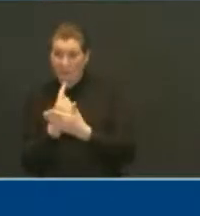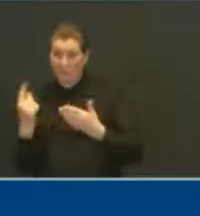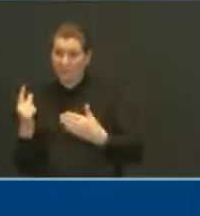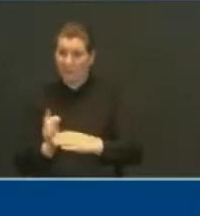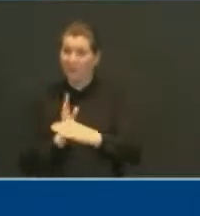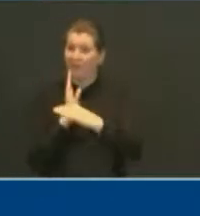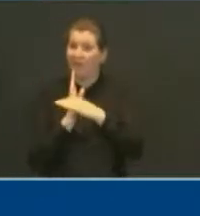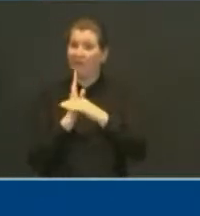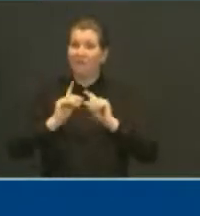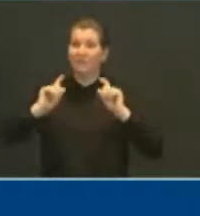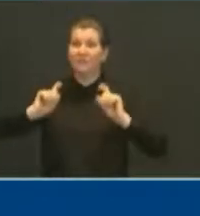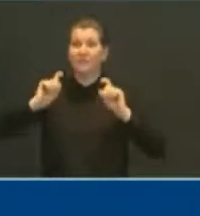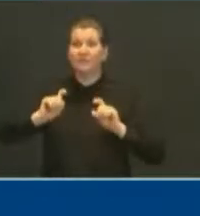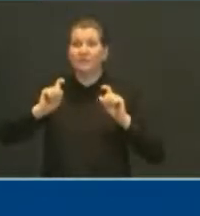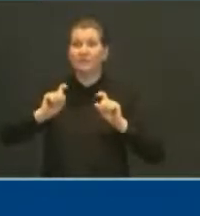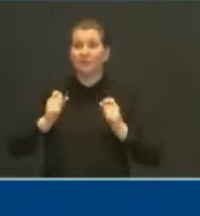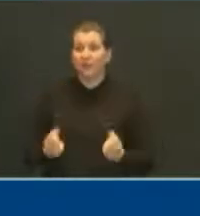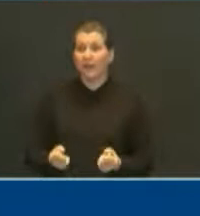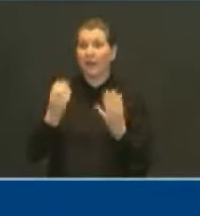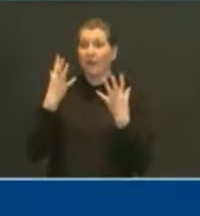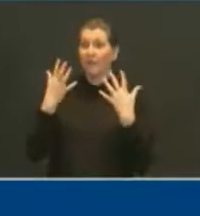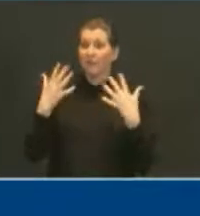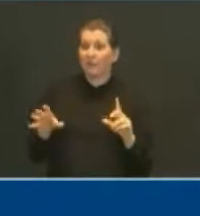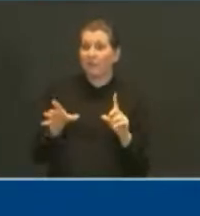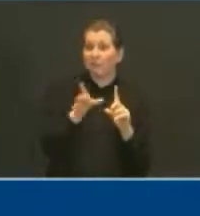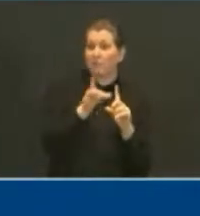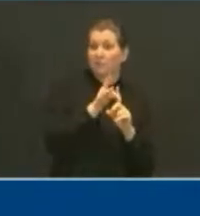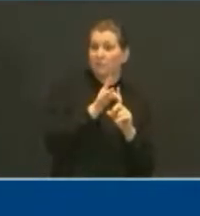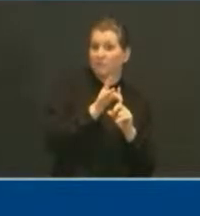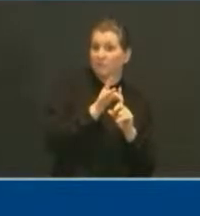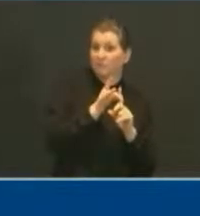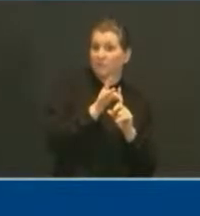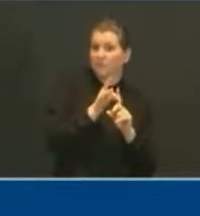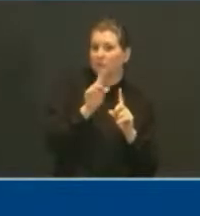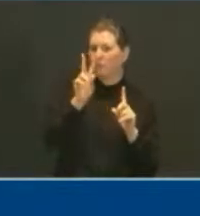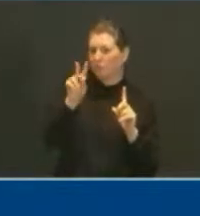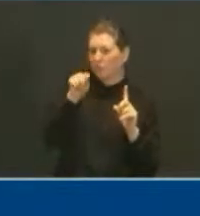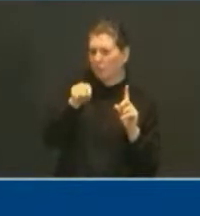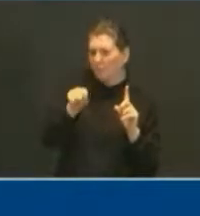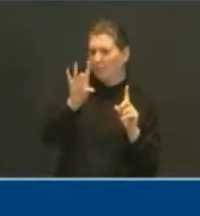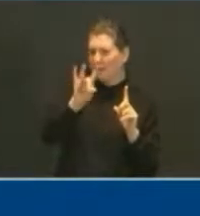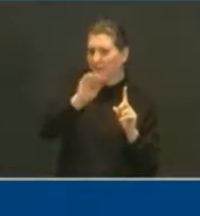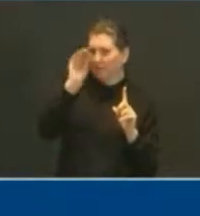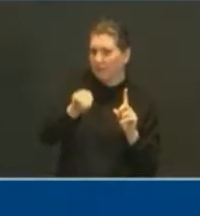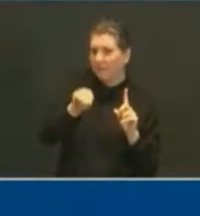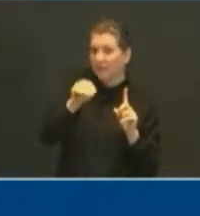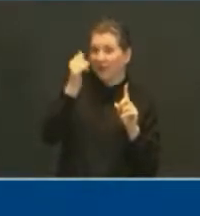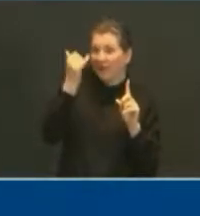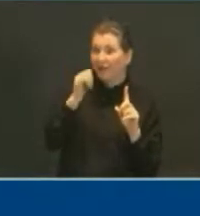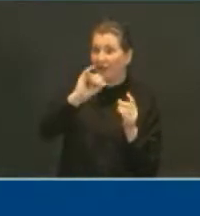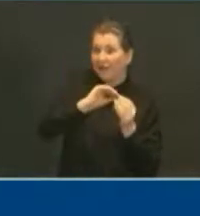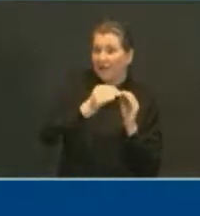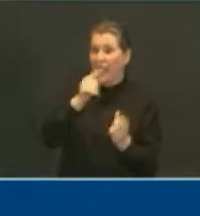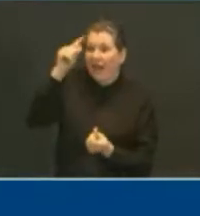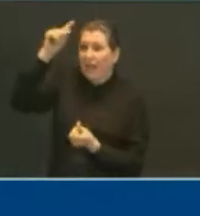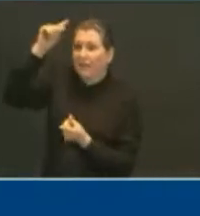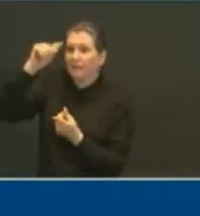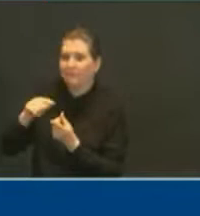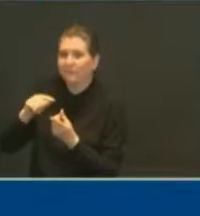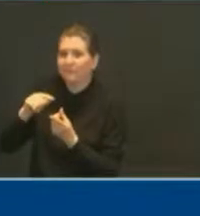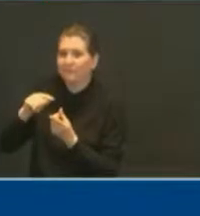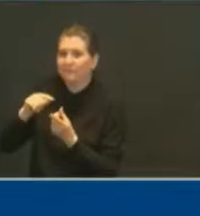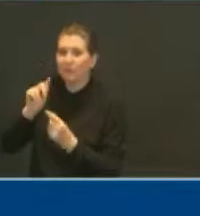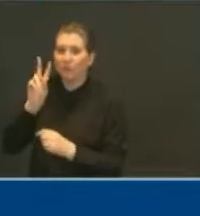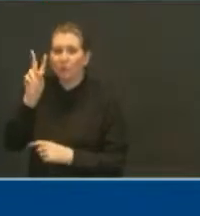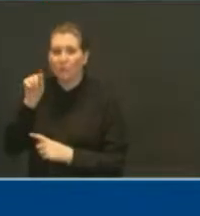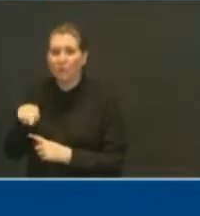decreased again, this time from 2.8% to 2.2%. The